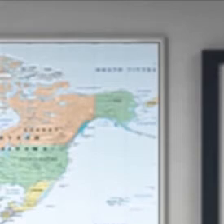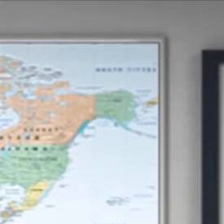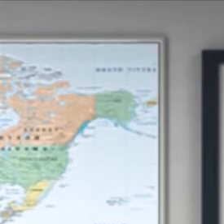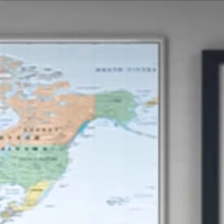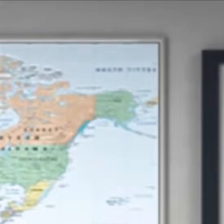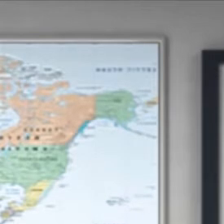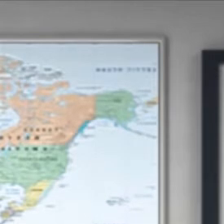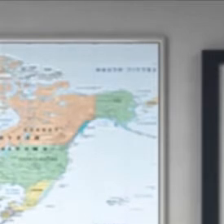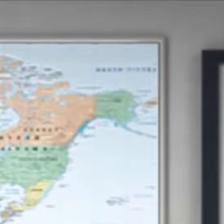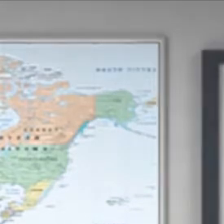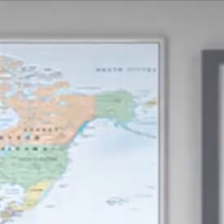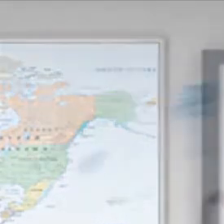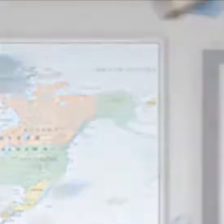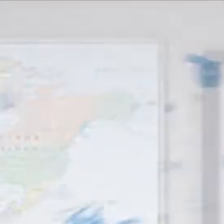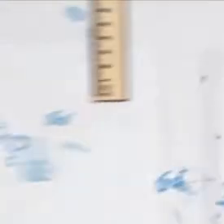bye!